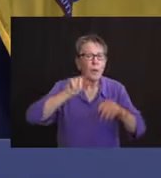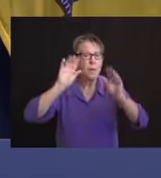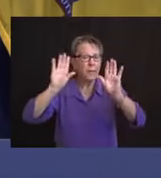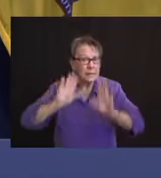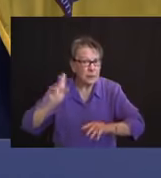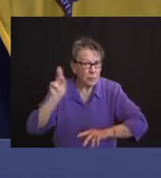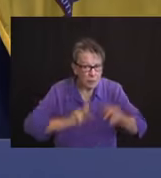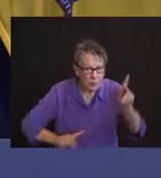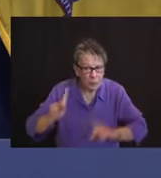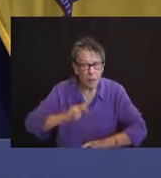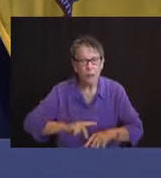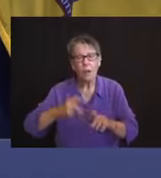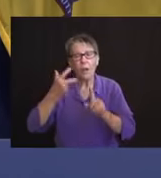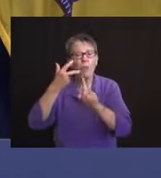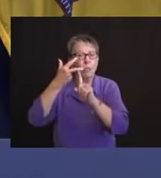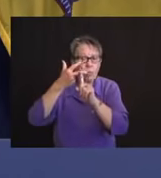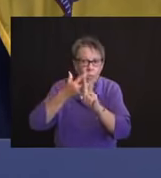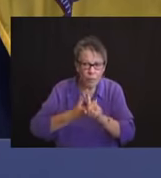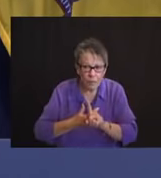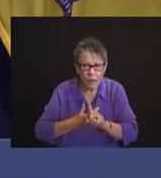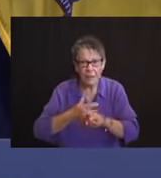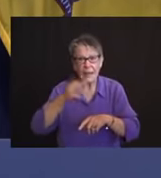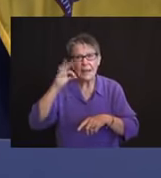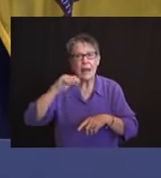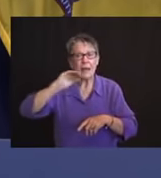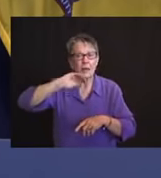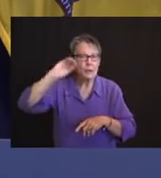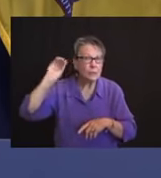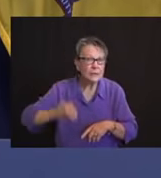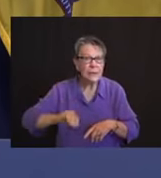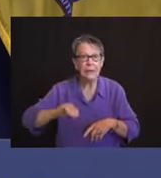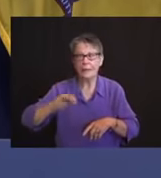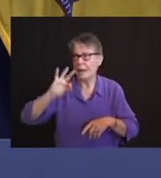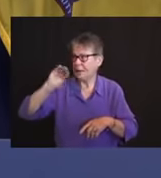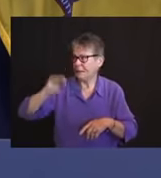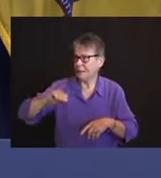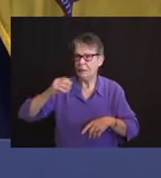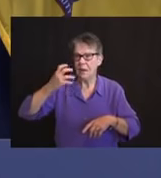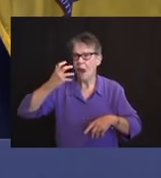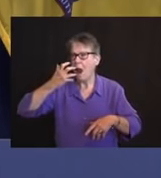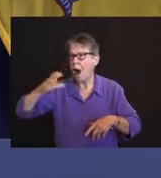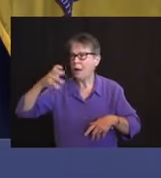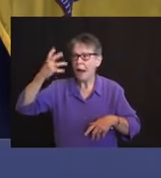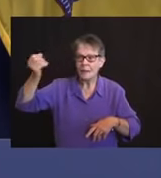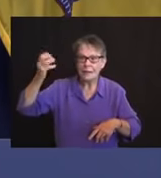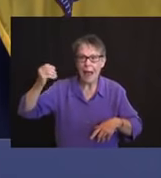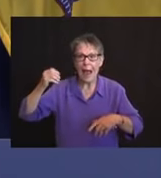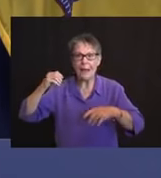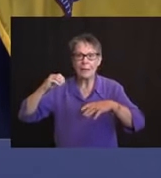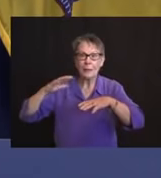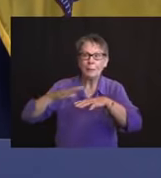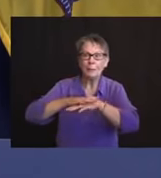more, and it's 90 degrees and it's hot as heck, and beaches are open and outdoor dining and outdoor bars are